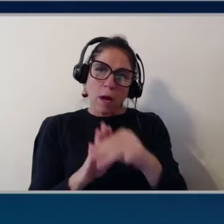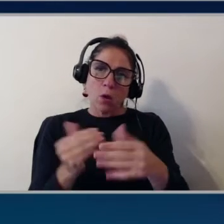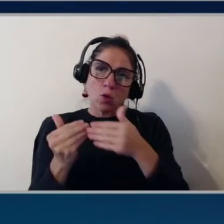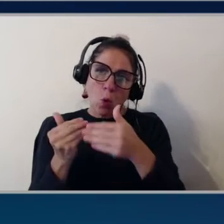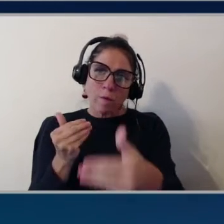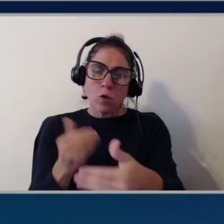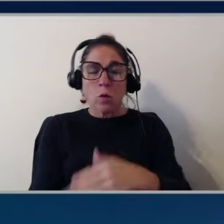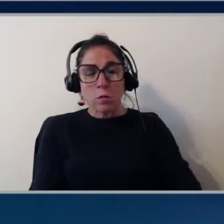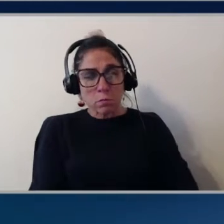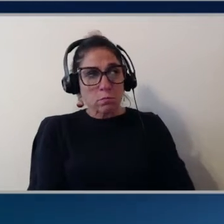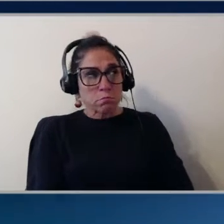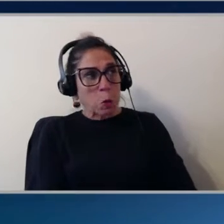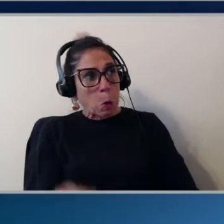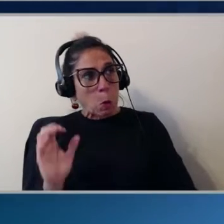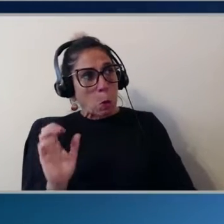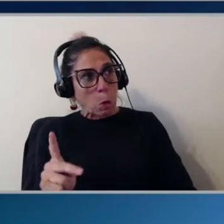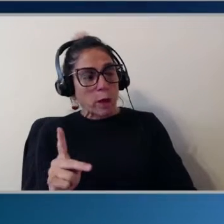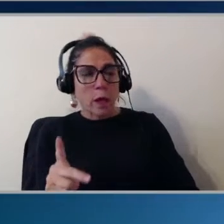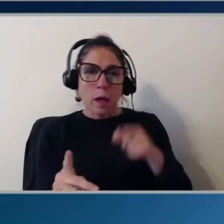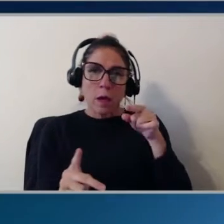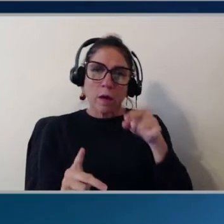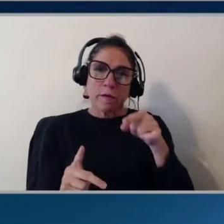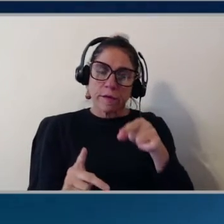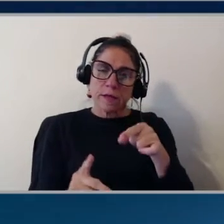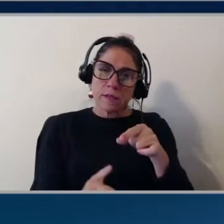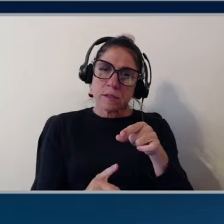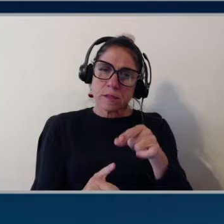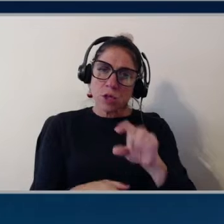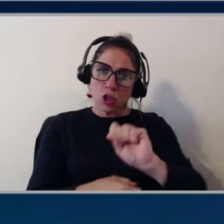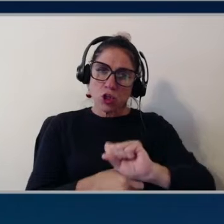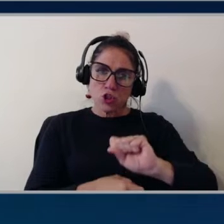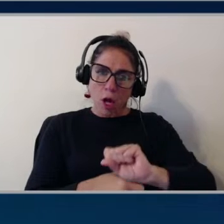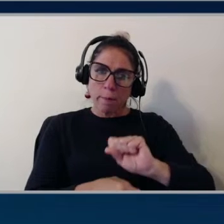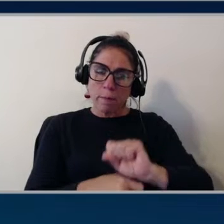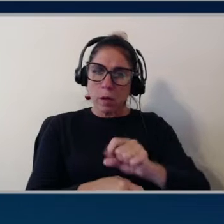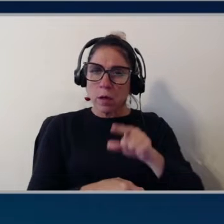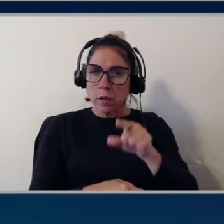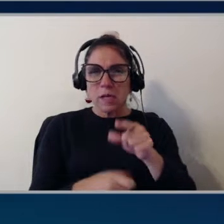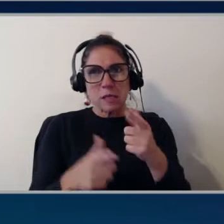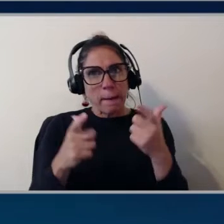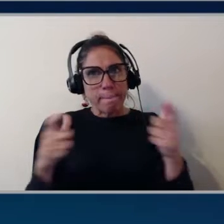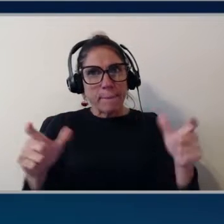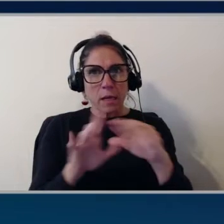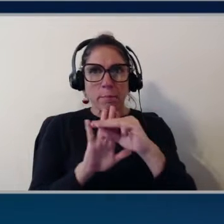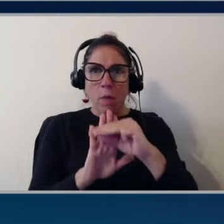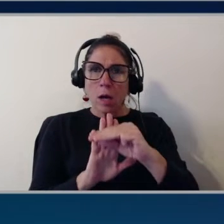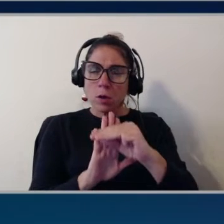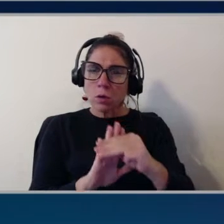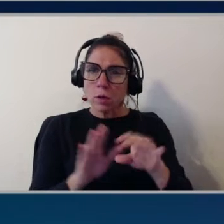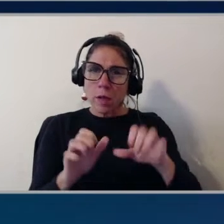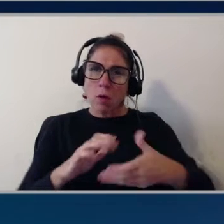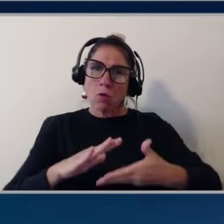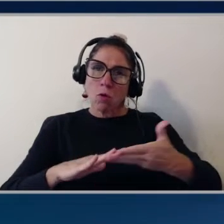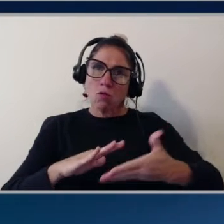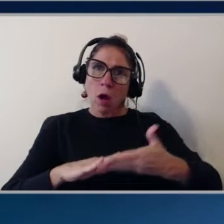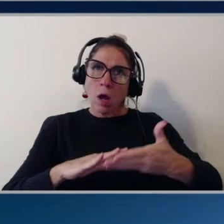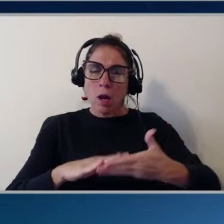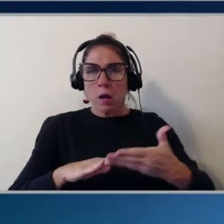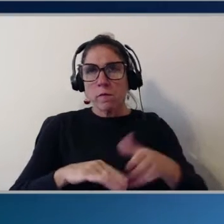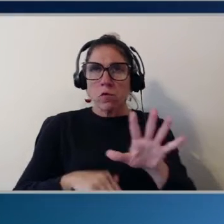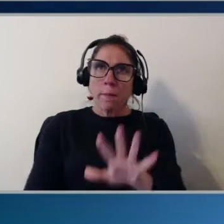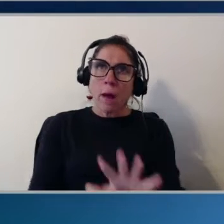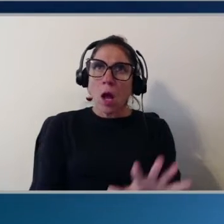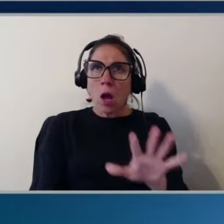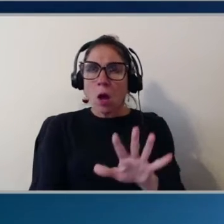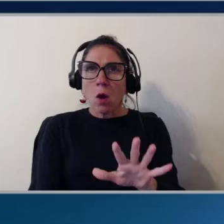Okay. This quantization job, this is a big model. So it can run for, well,